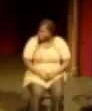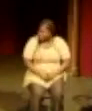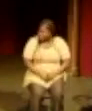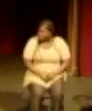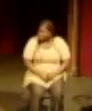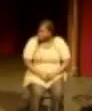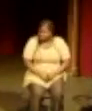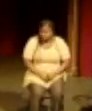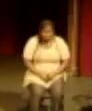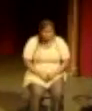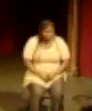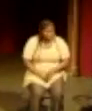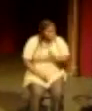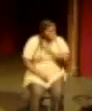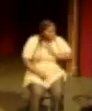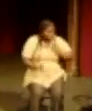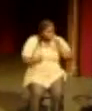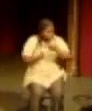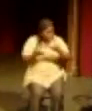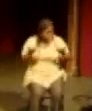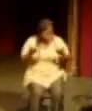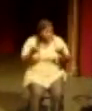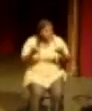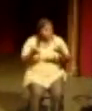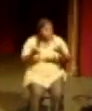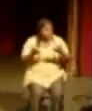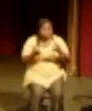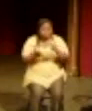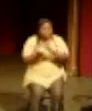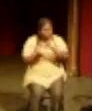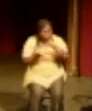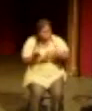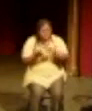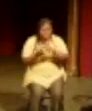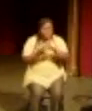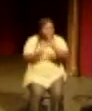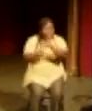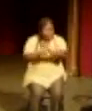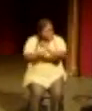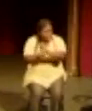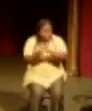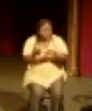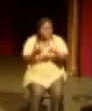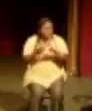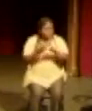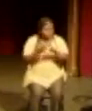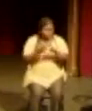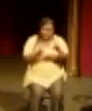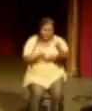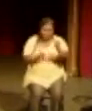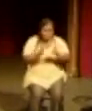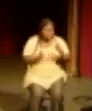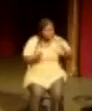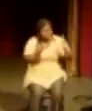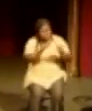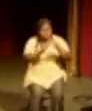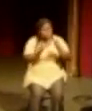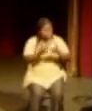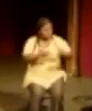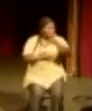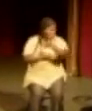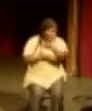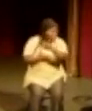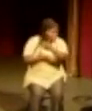put students, employee groups, and their constituency groups first. And they've really found a nice groove